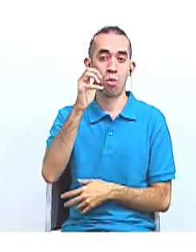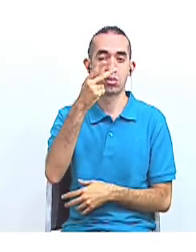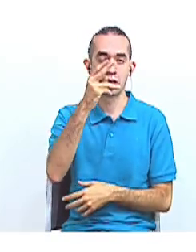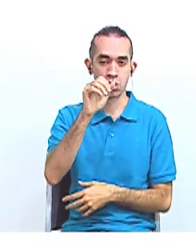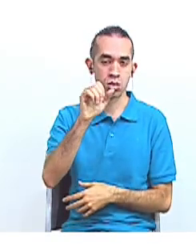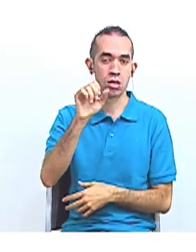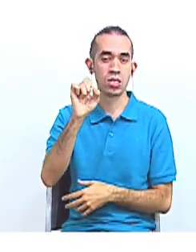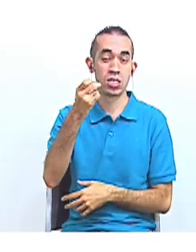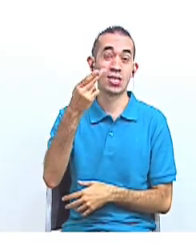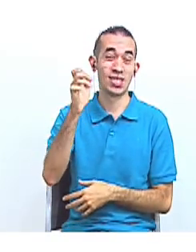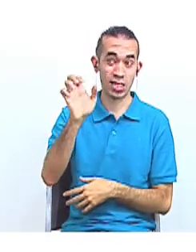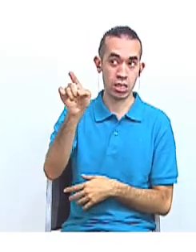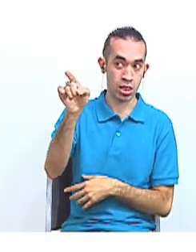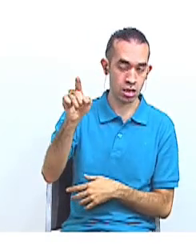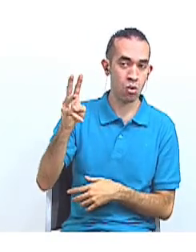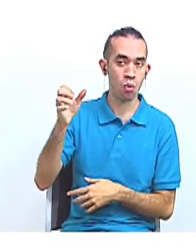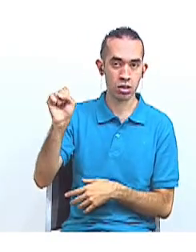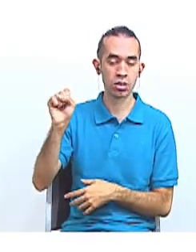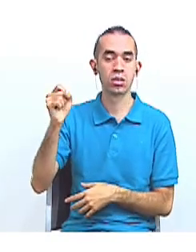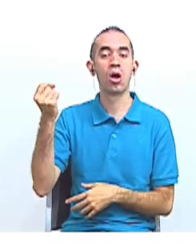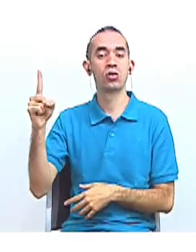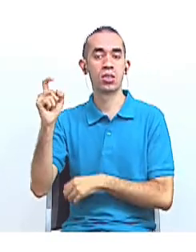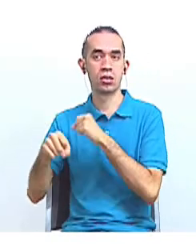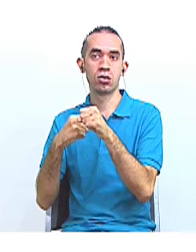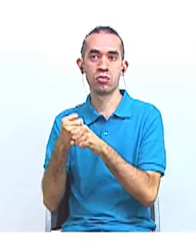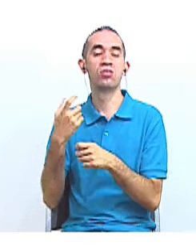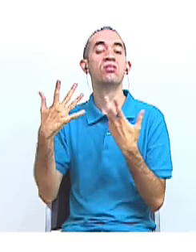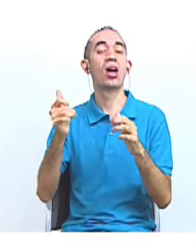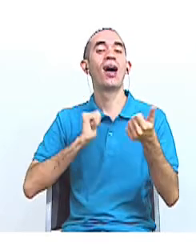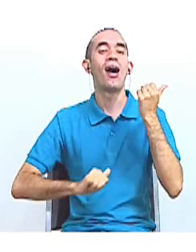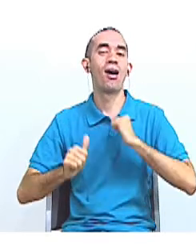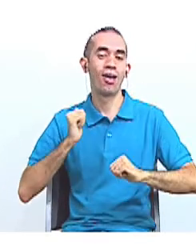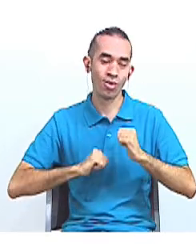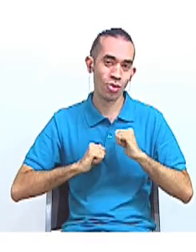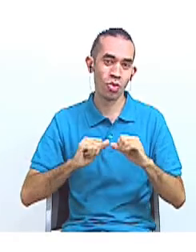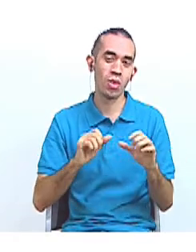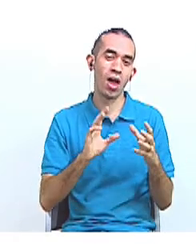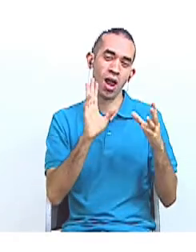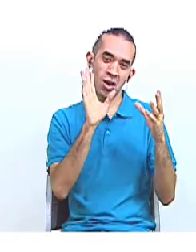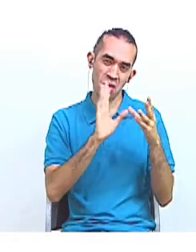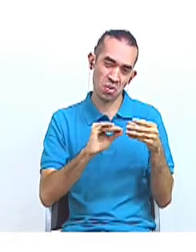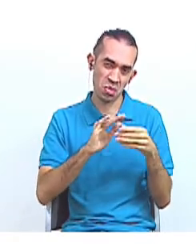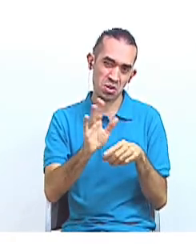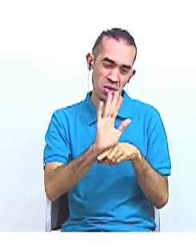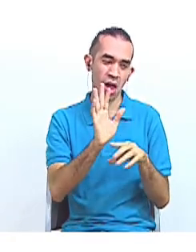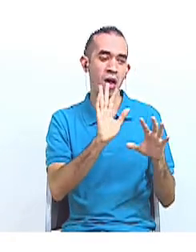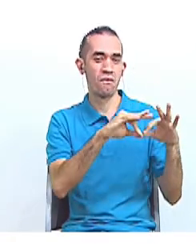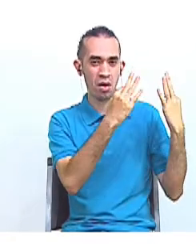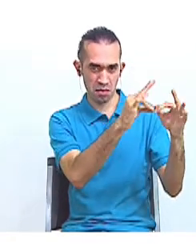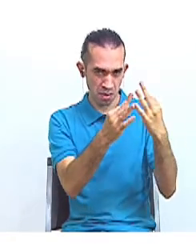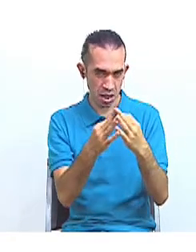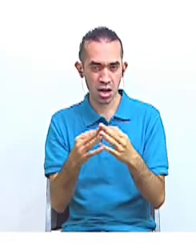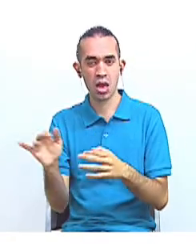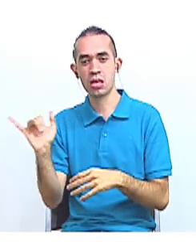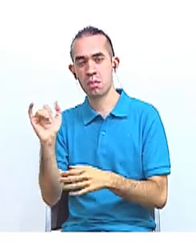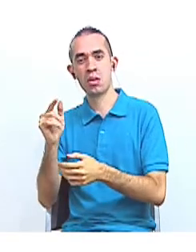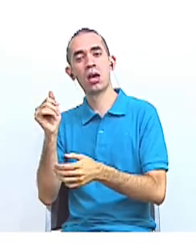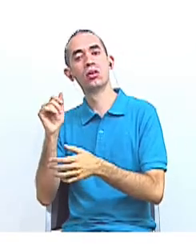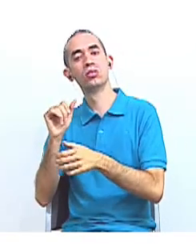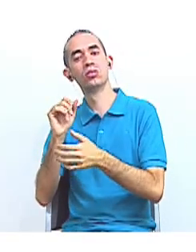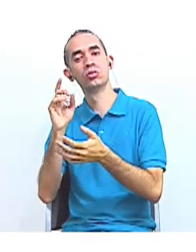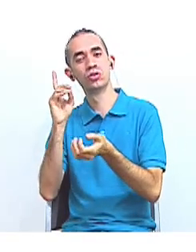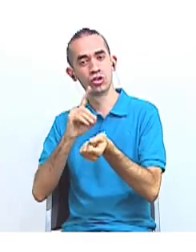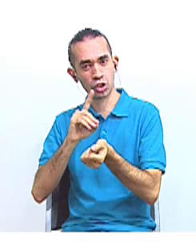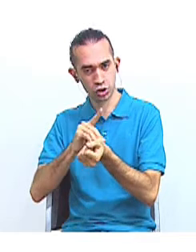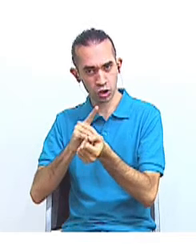she appeared in Modern Family and Grey's Anatomy. She also starred in Netflix TV series